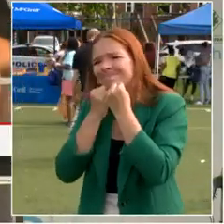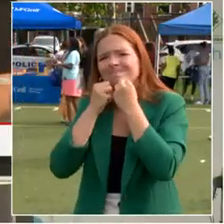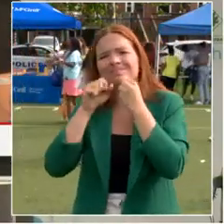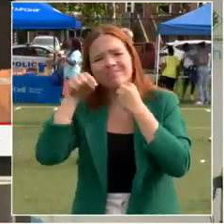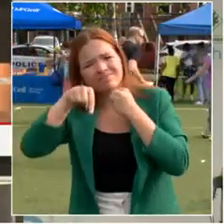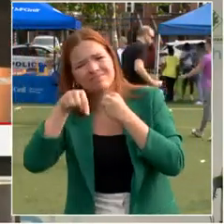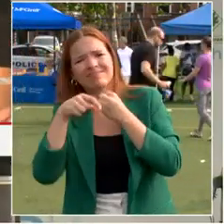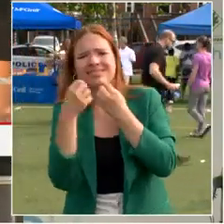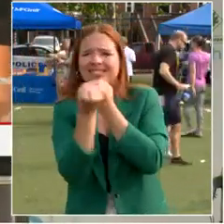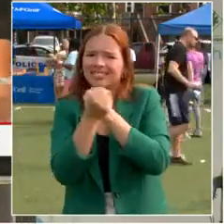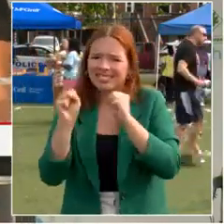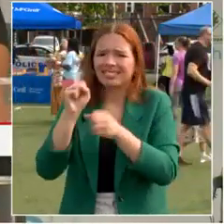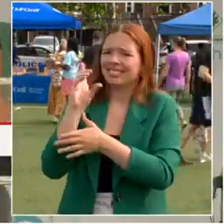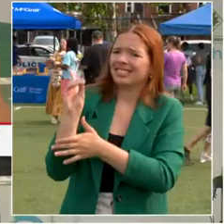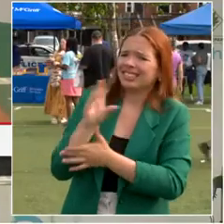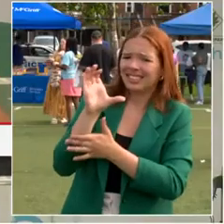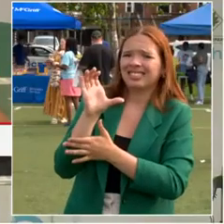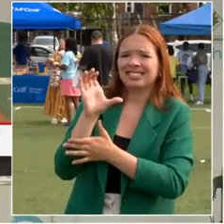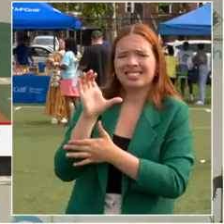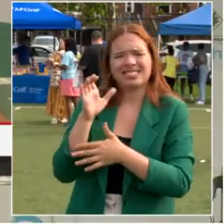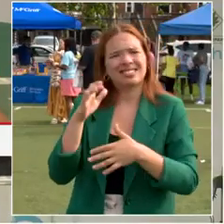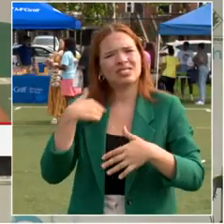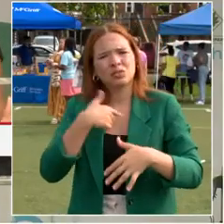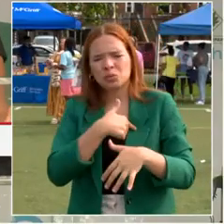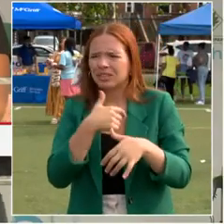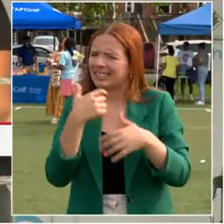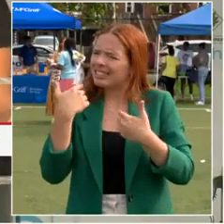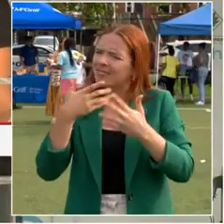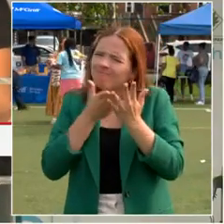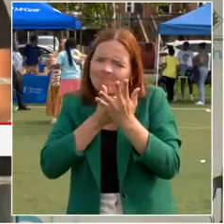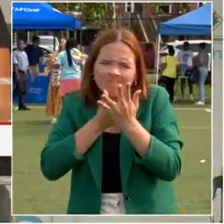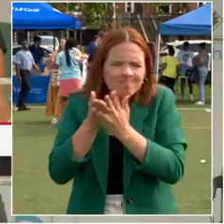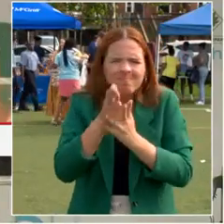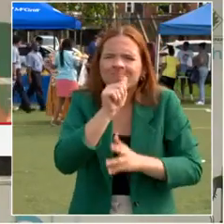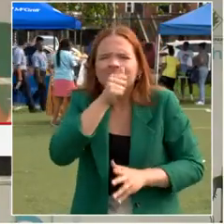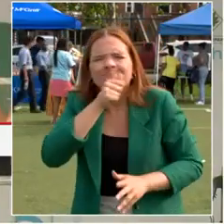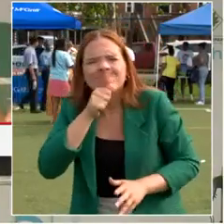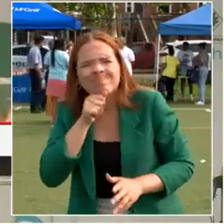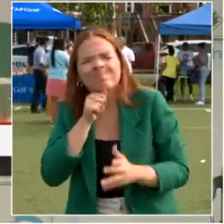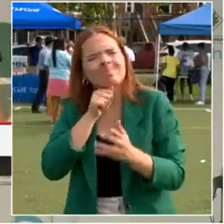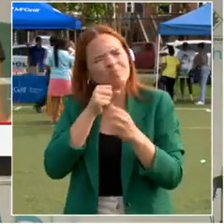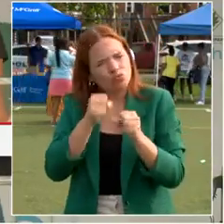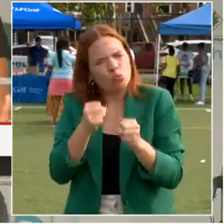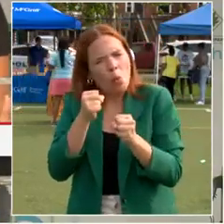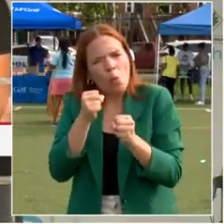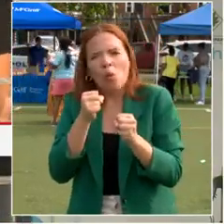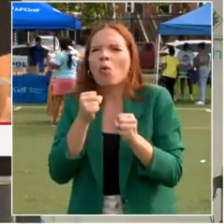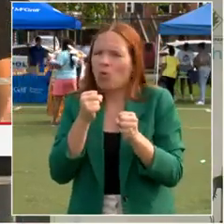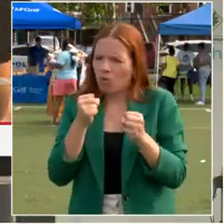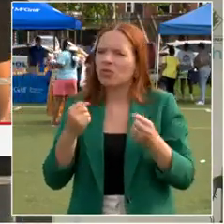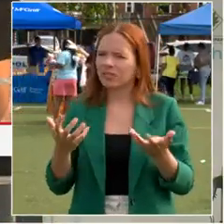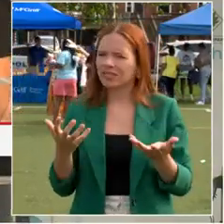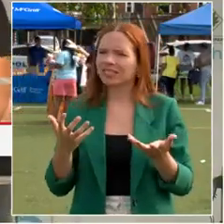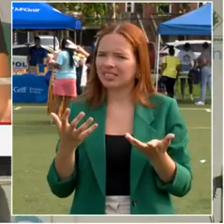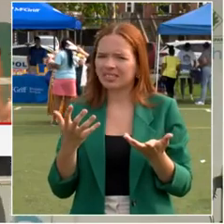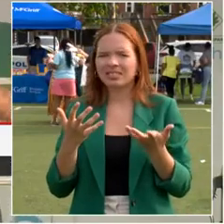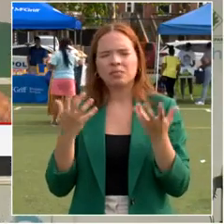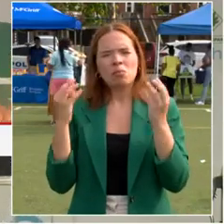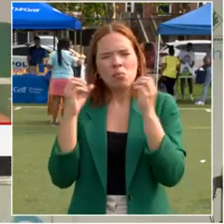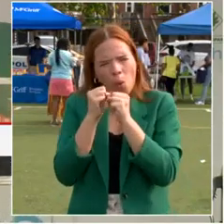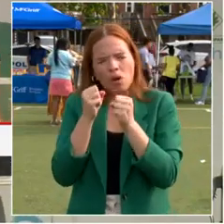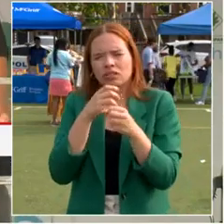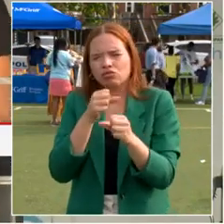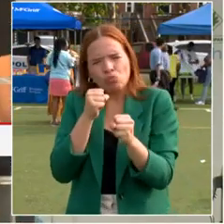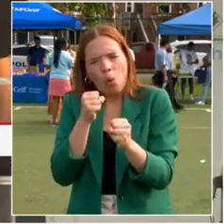makes us stronger and more resilient. Strong, resilient neighbors create more caring, connected neighborhoods and